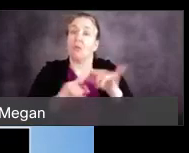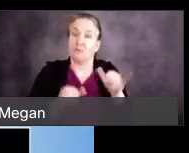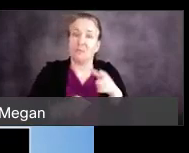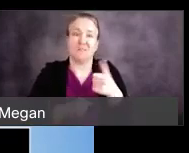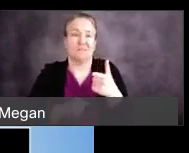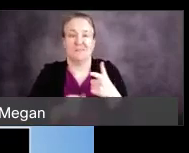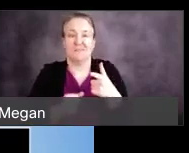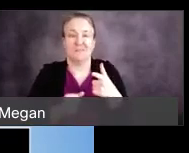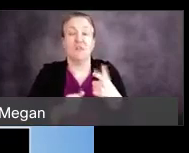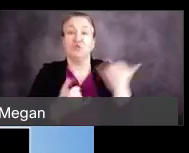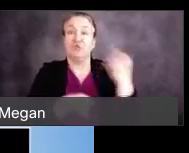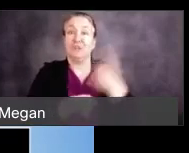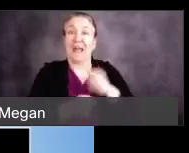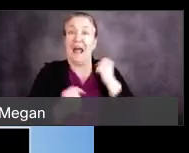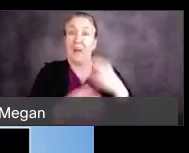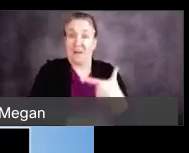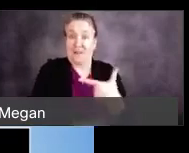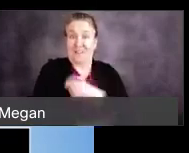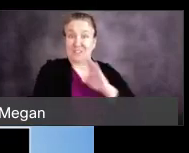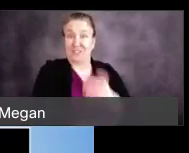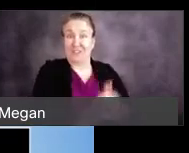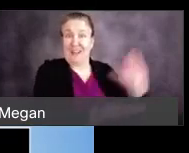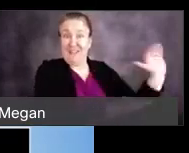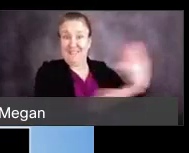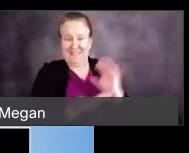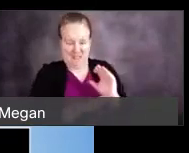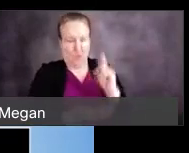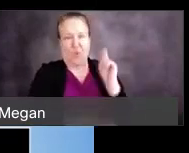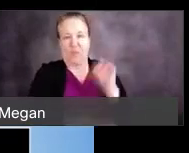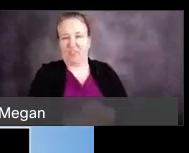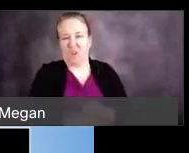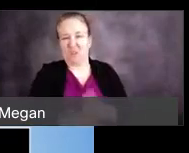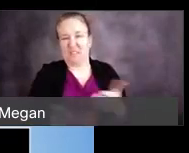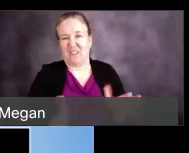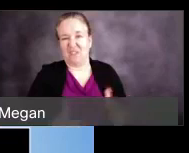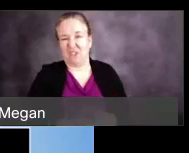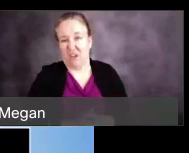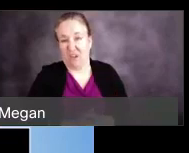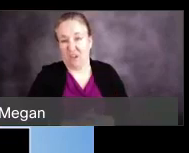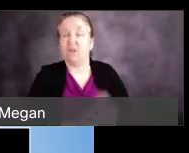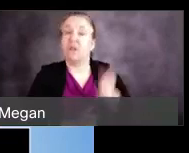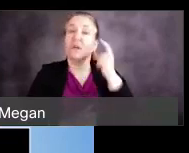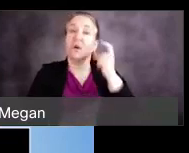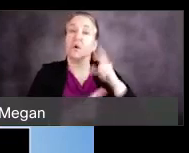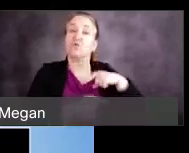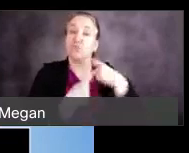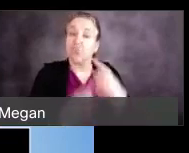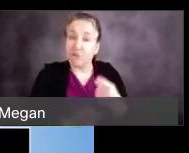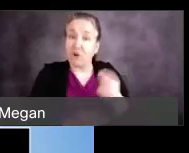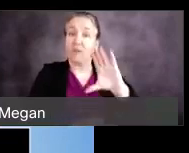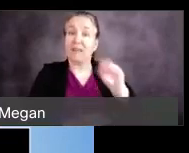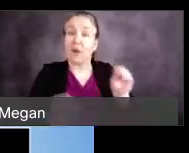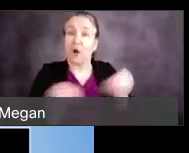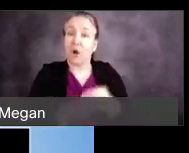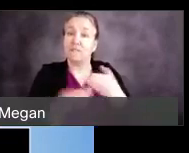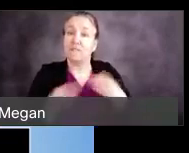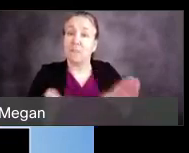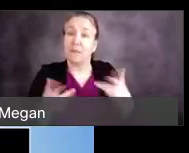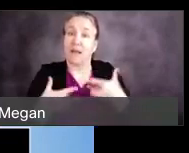1,000 doses today. So far we have received at our County Office of Public